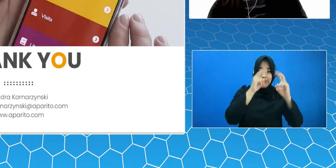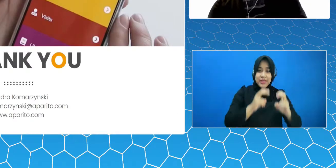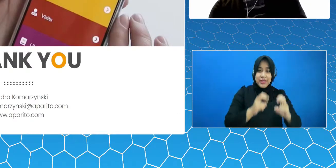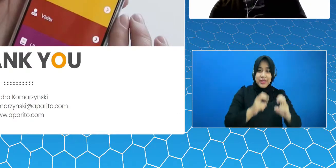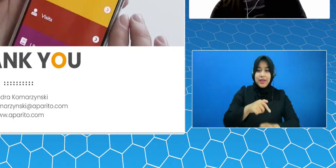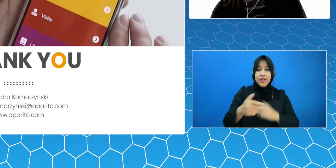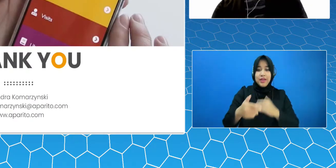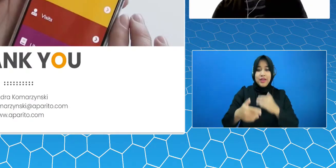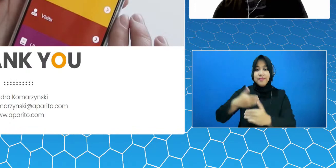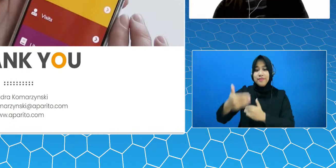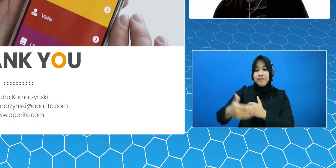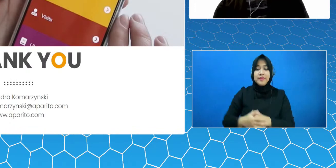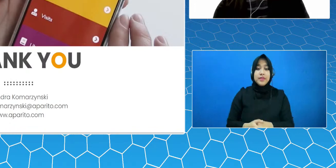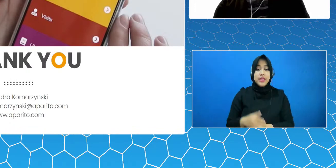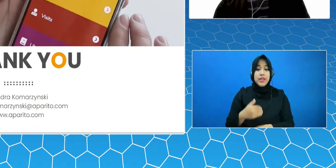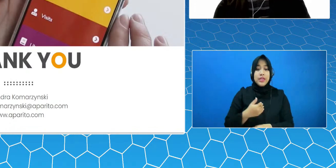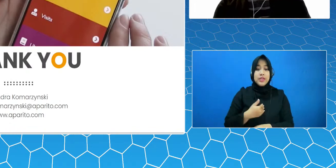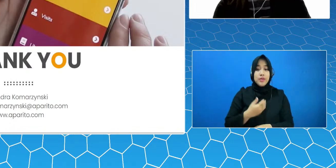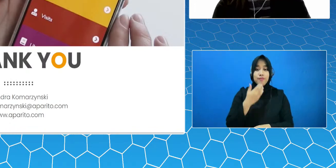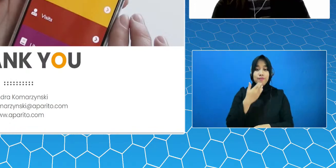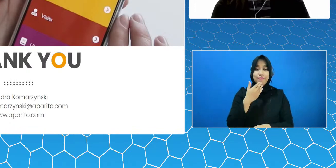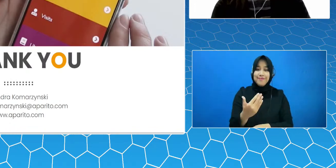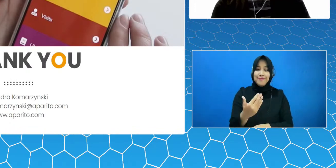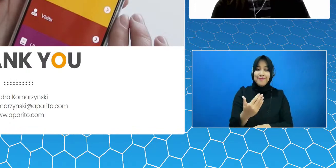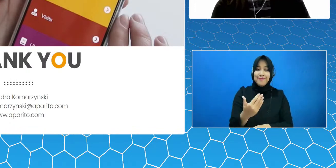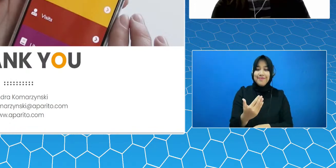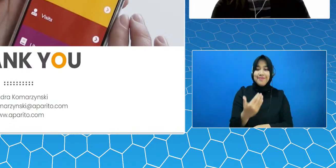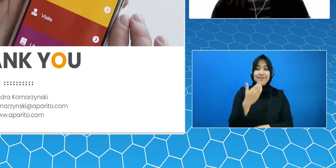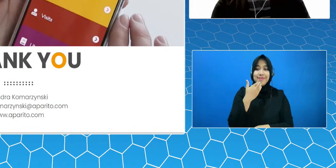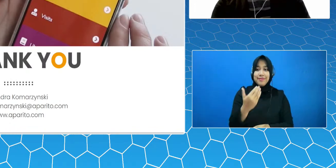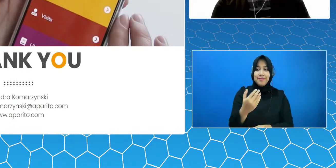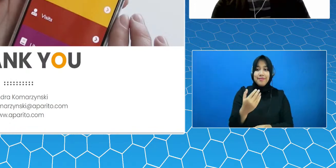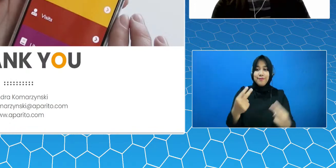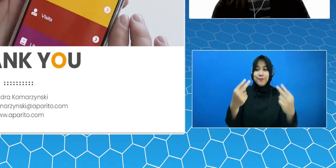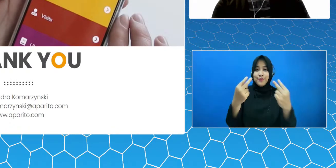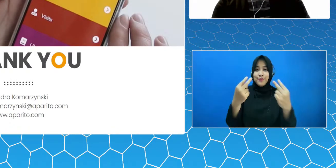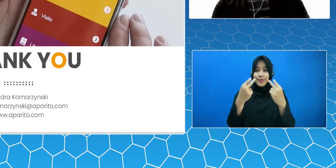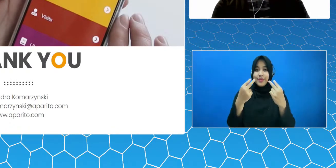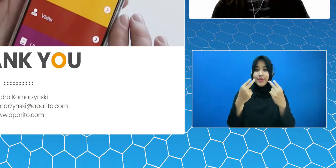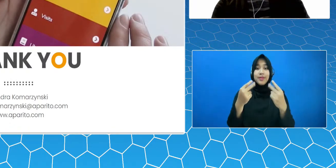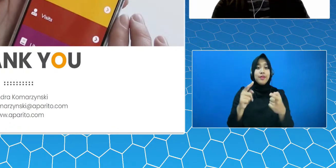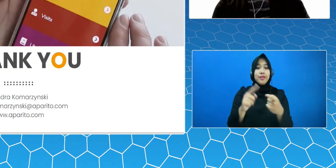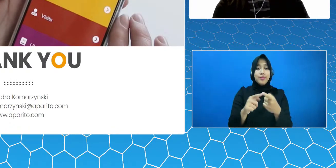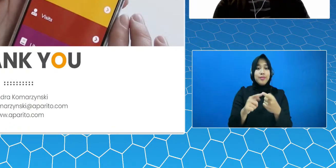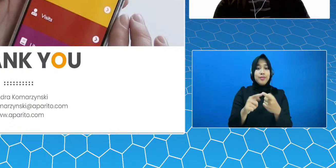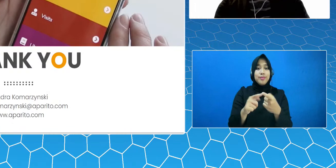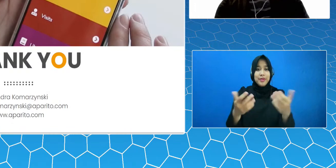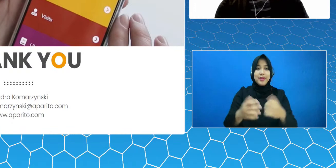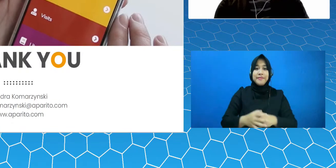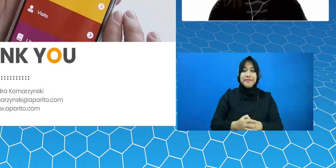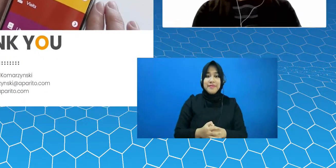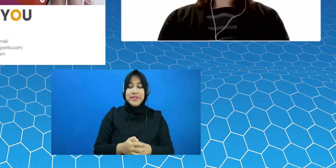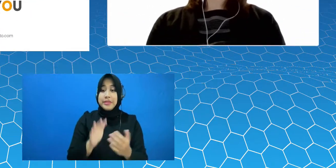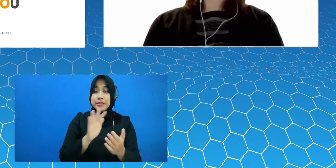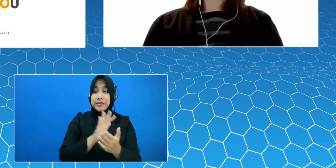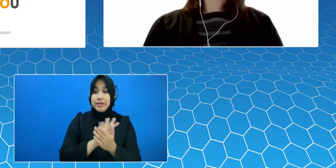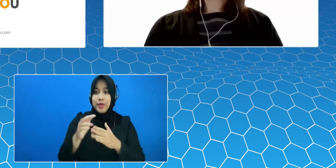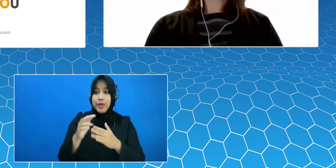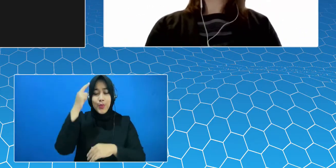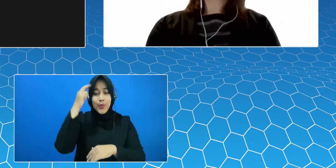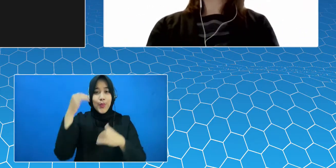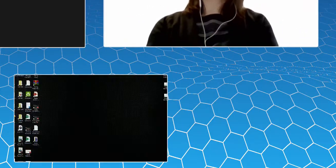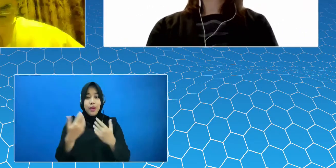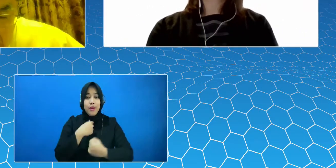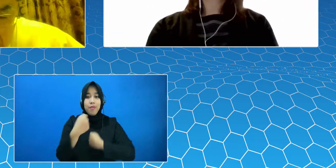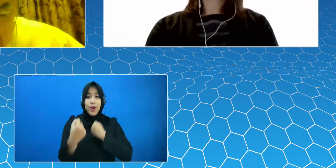I'd like to thank you for your attention and for the opportunity to present today. Thank you. Thank